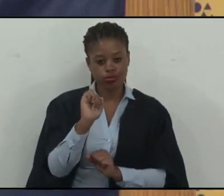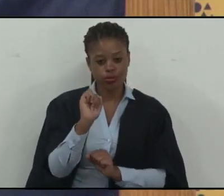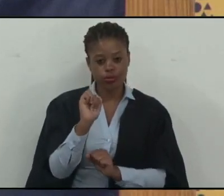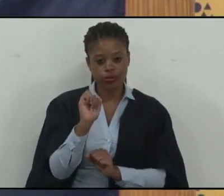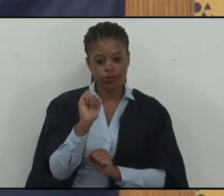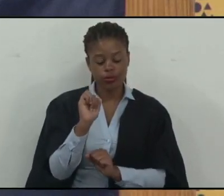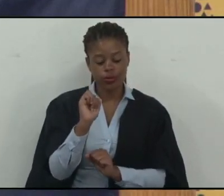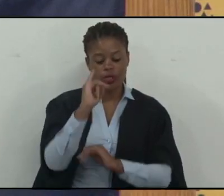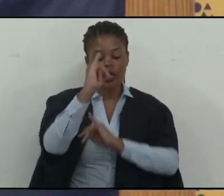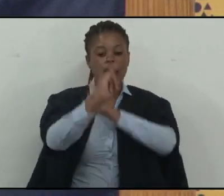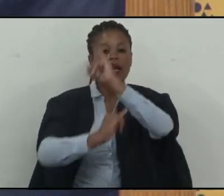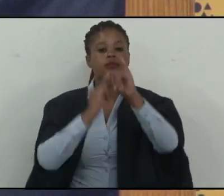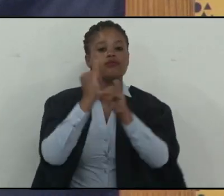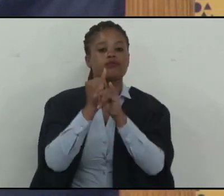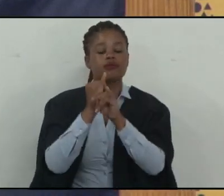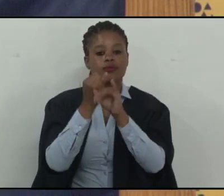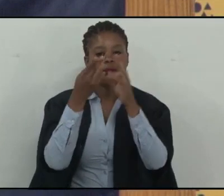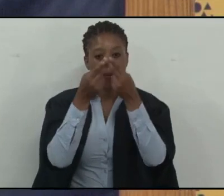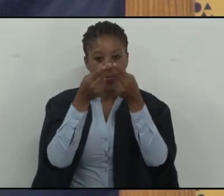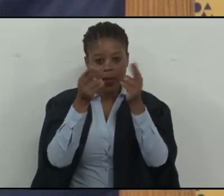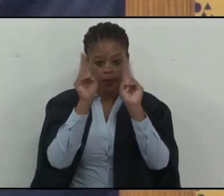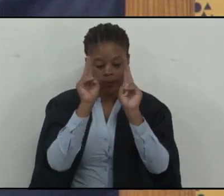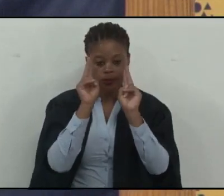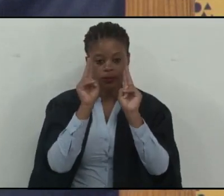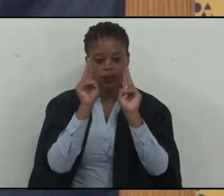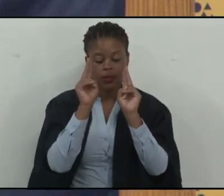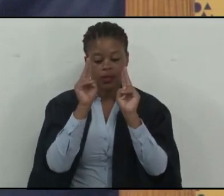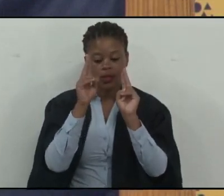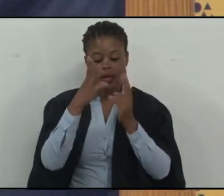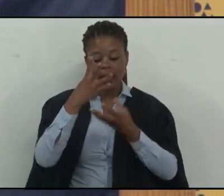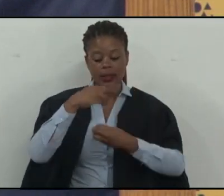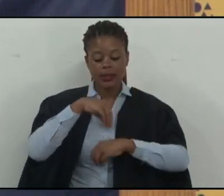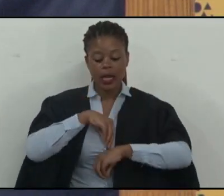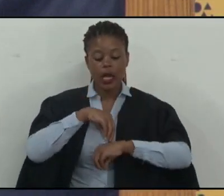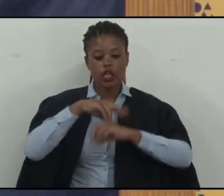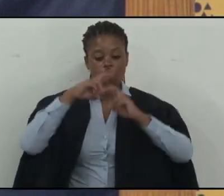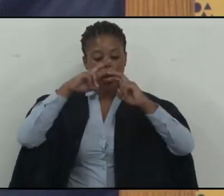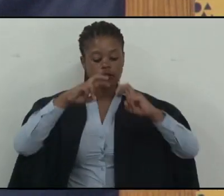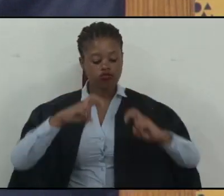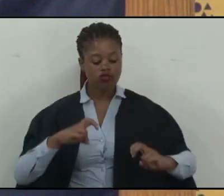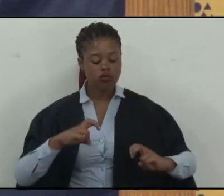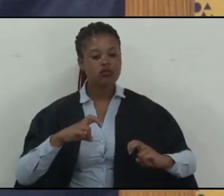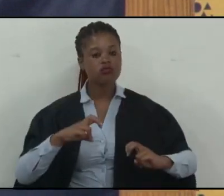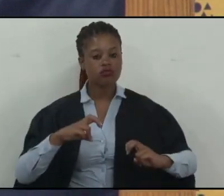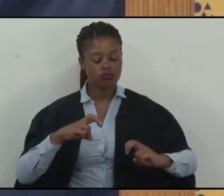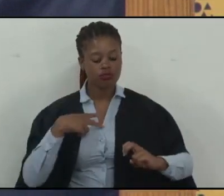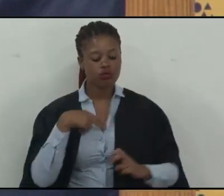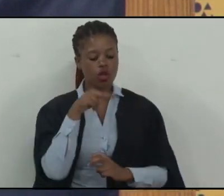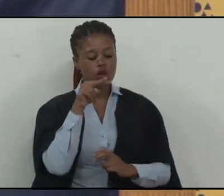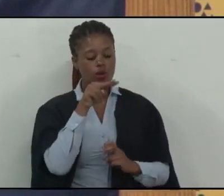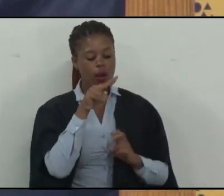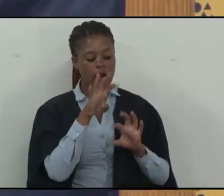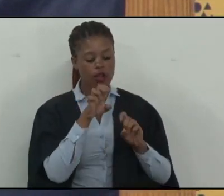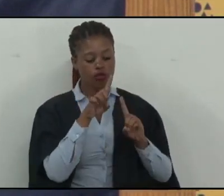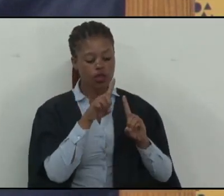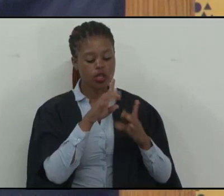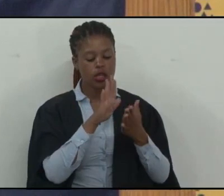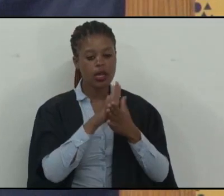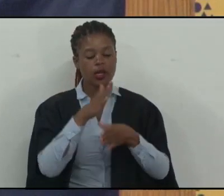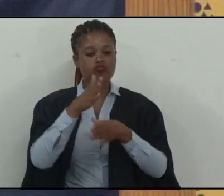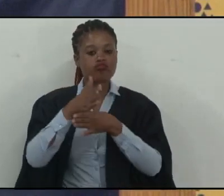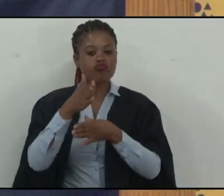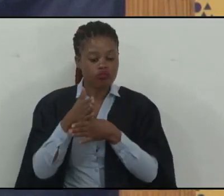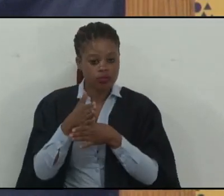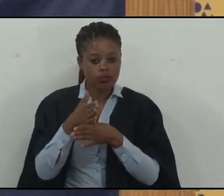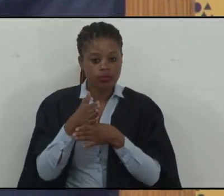of the International Universum Talent Research Survey, which looks at education and career